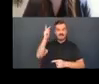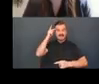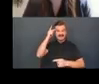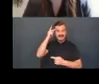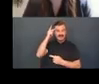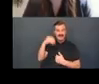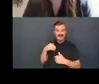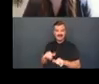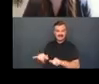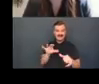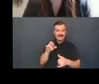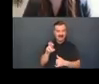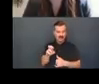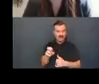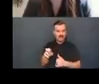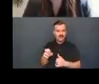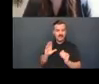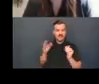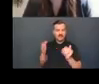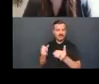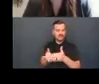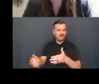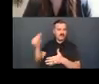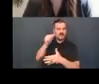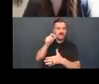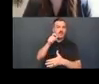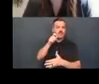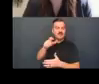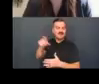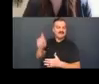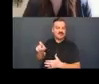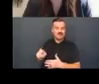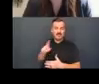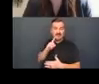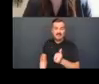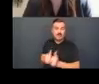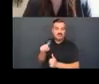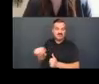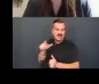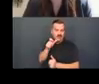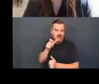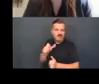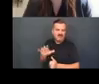committed to prioritizing the necessary and most marginalized labor.